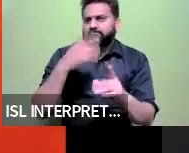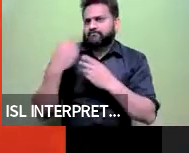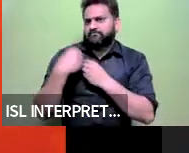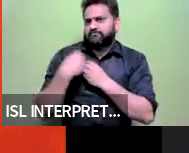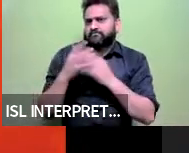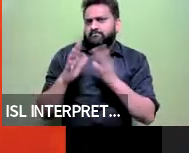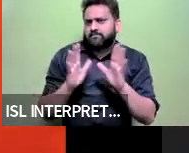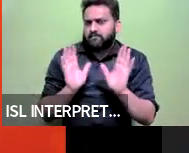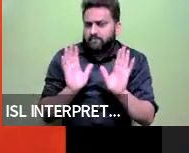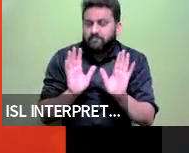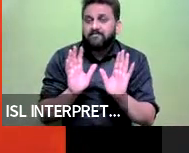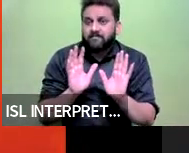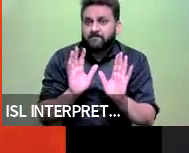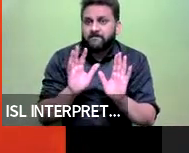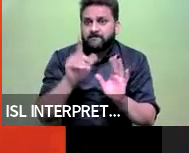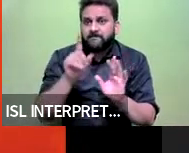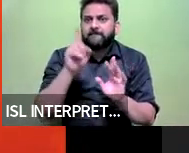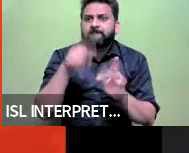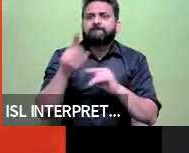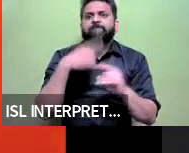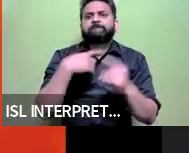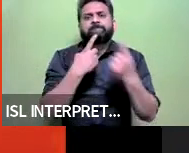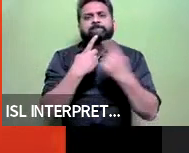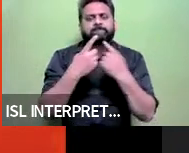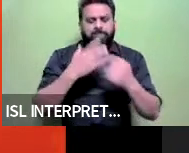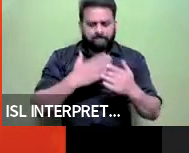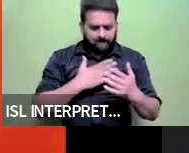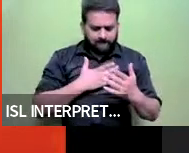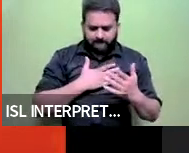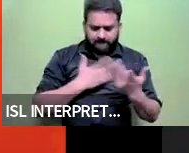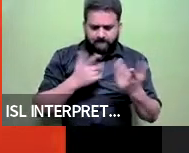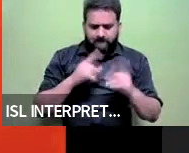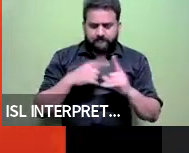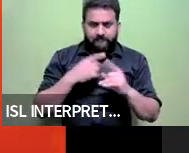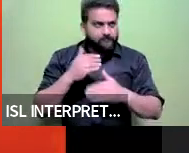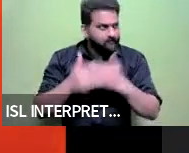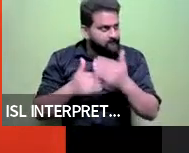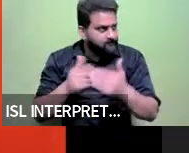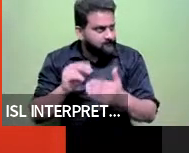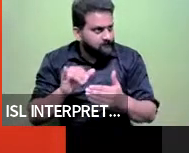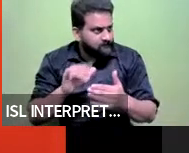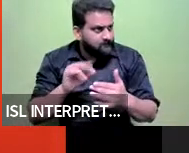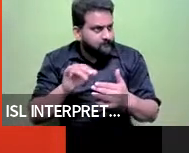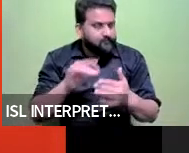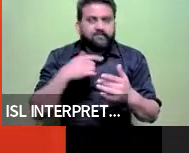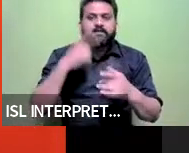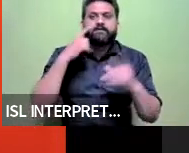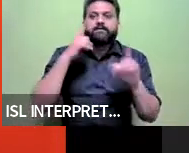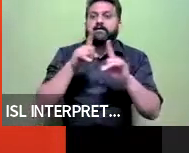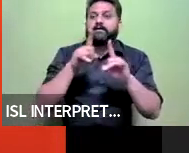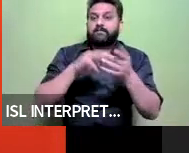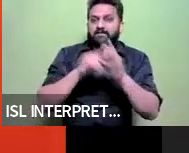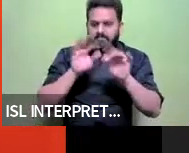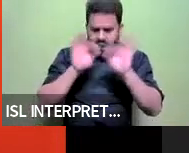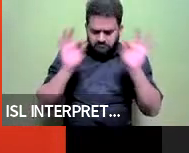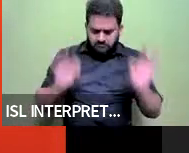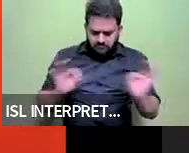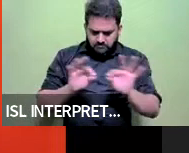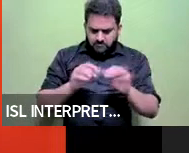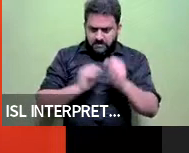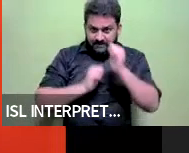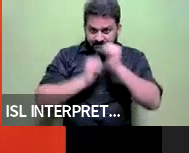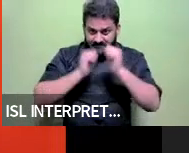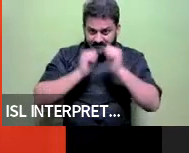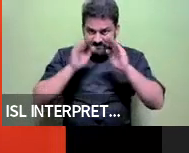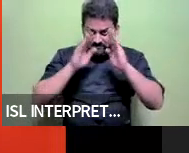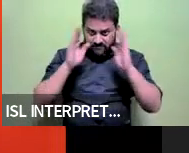away, but you are stopping yourself from moving forward. In your structure, this should not be the part, but you